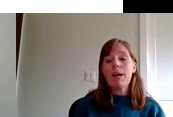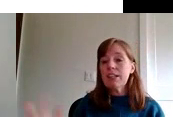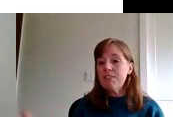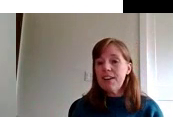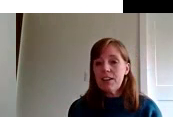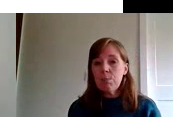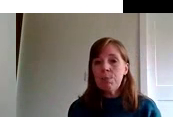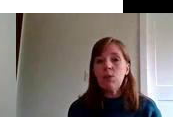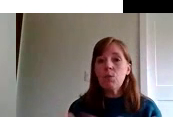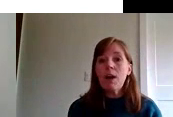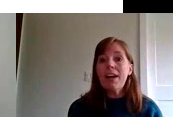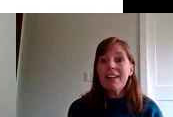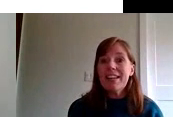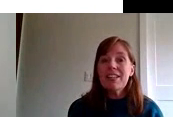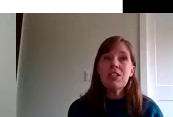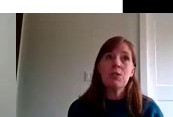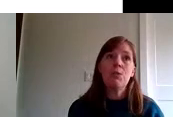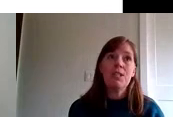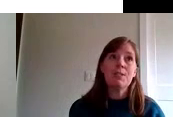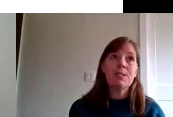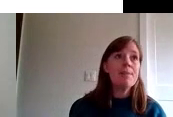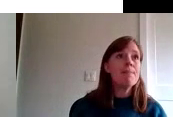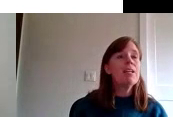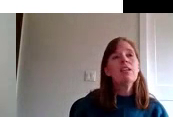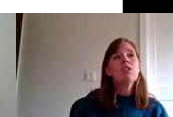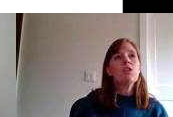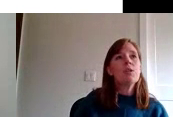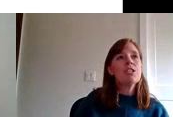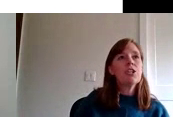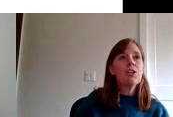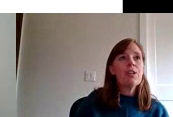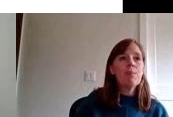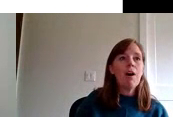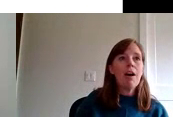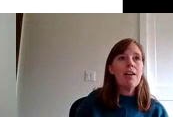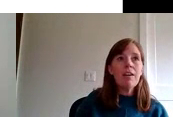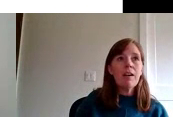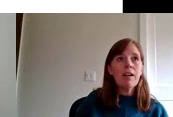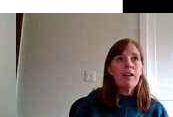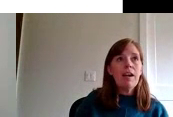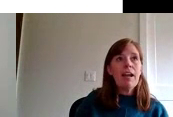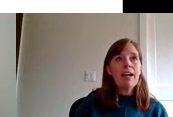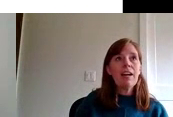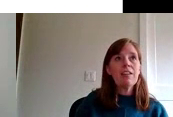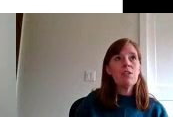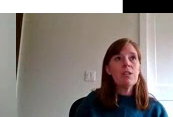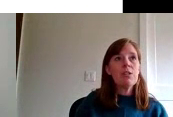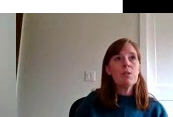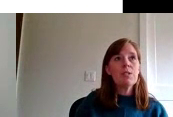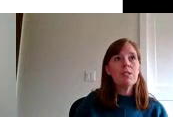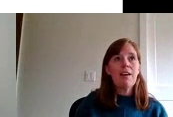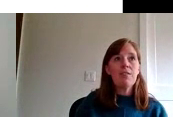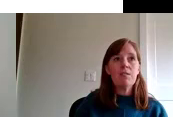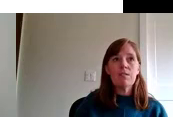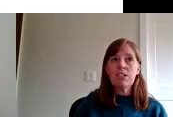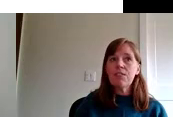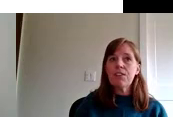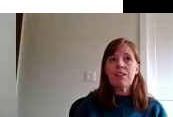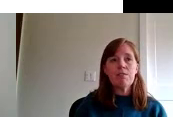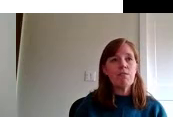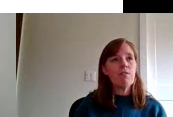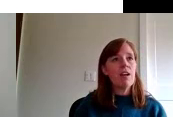Magnifiers. So magnifiers are built right into Windows 10. So you can turn them on and you can